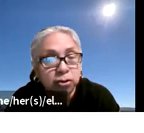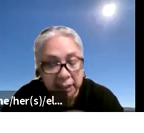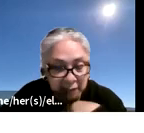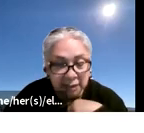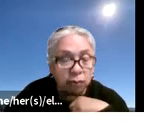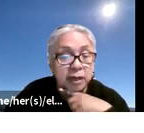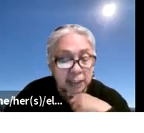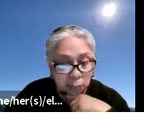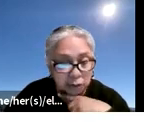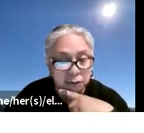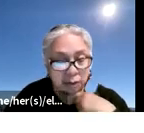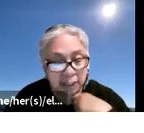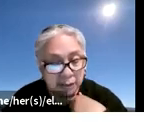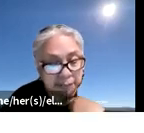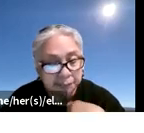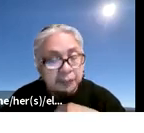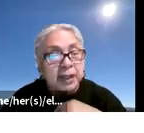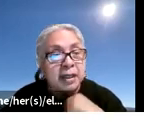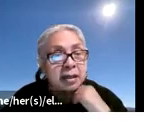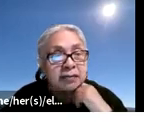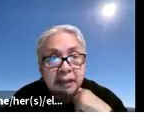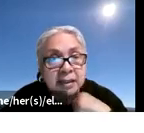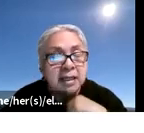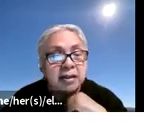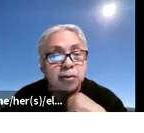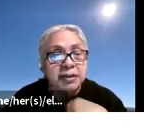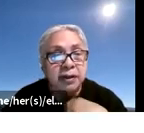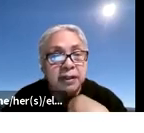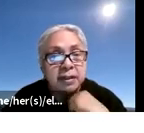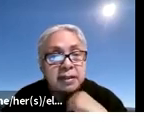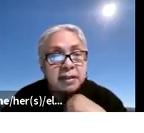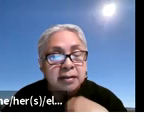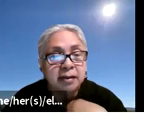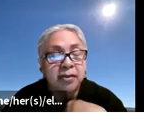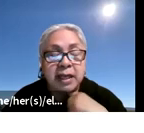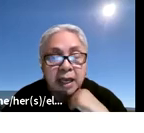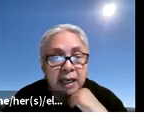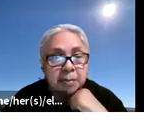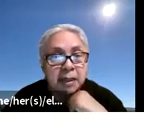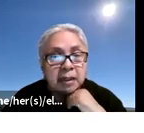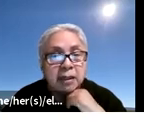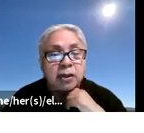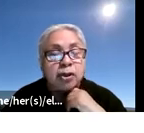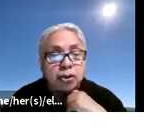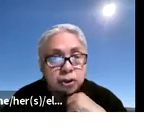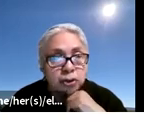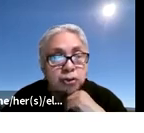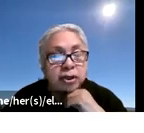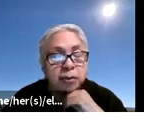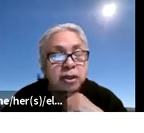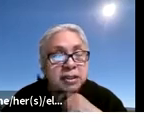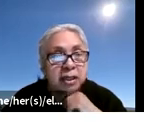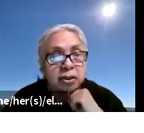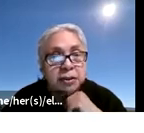identifying strength creates more strength, validating their resilience. They came to